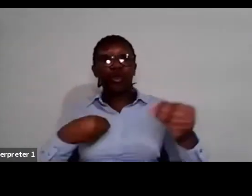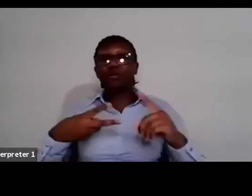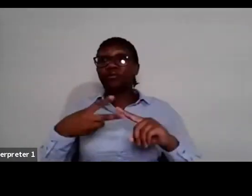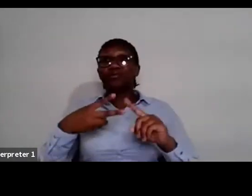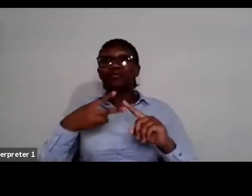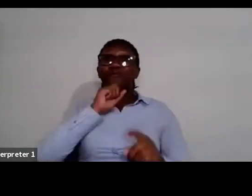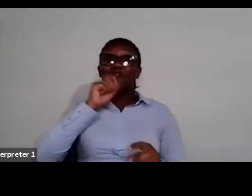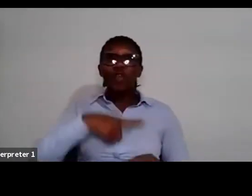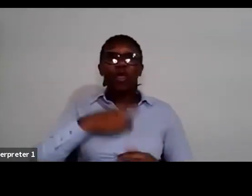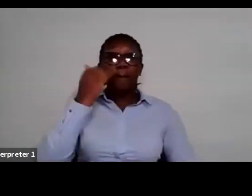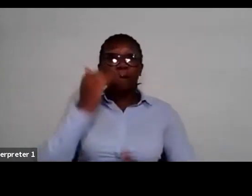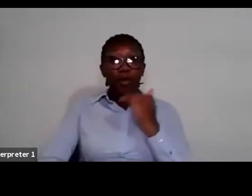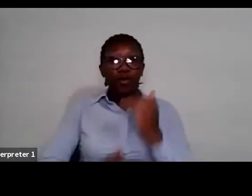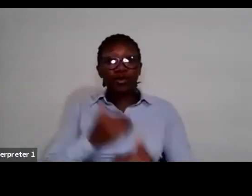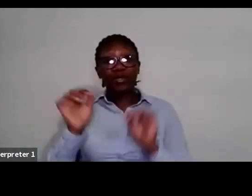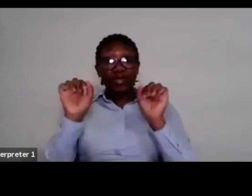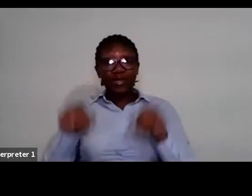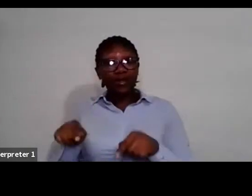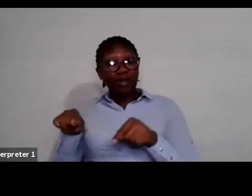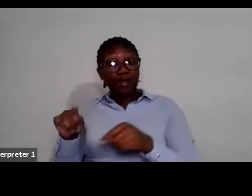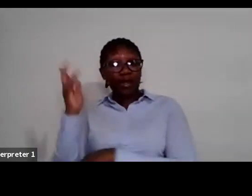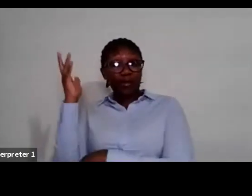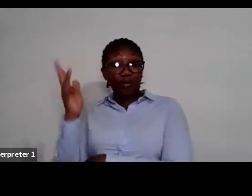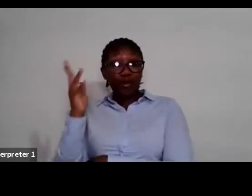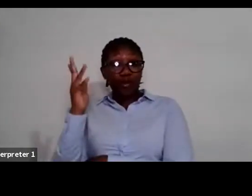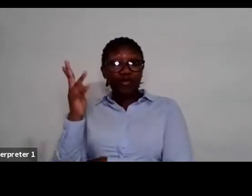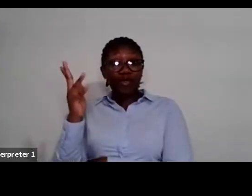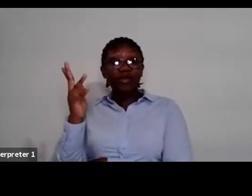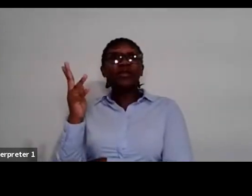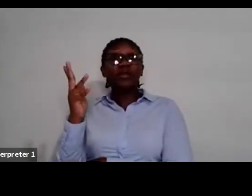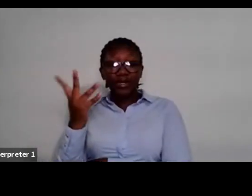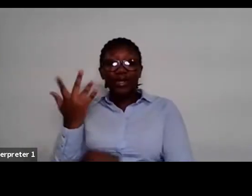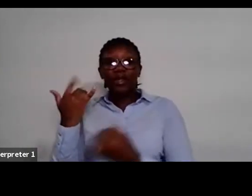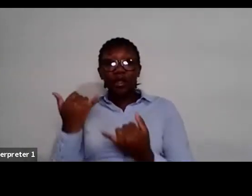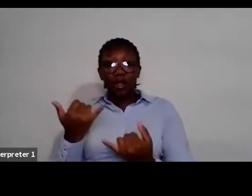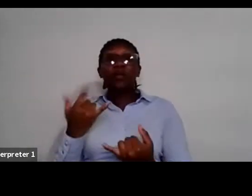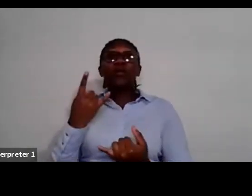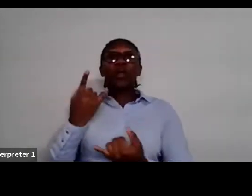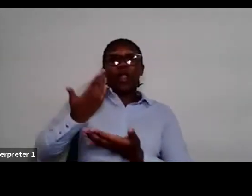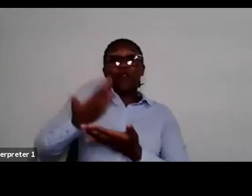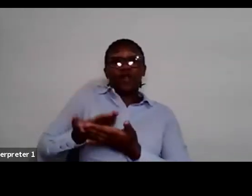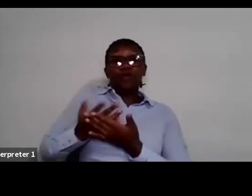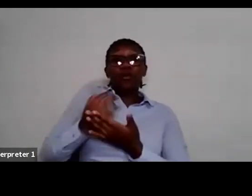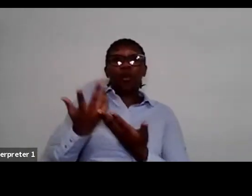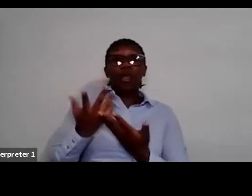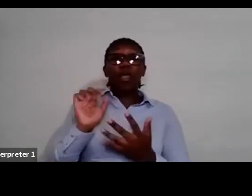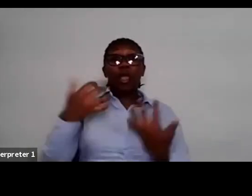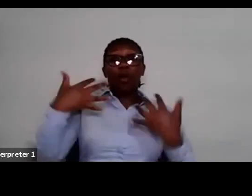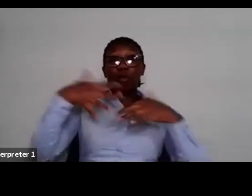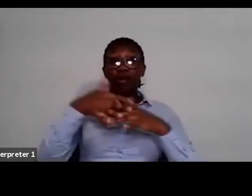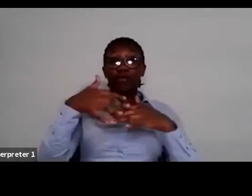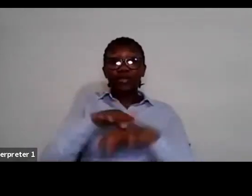to confirm that this presentation from PET will be available in our website,